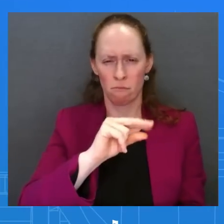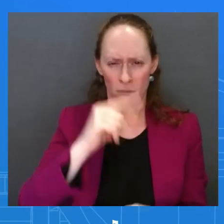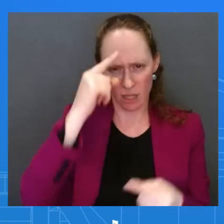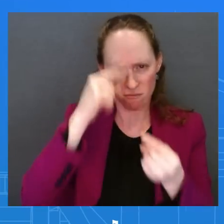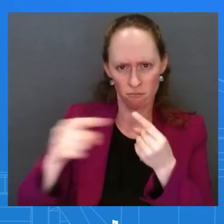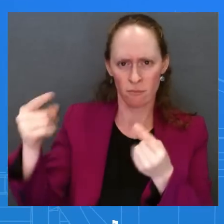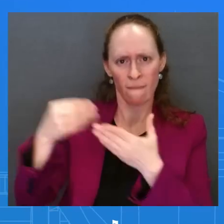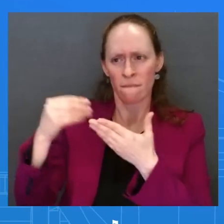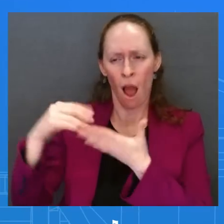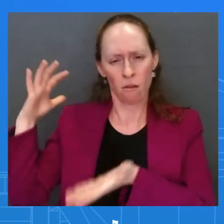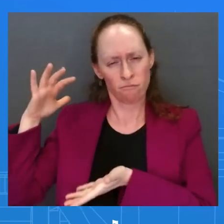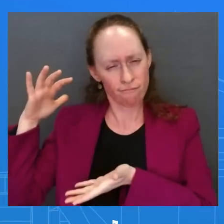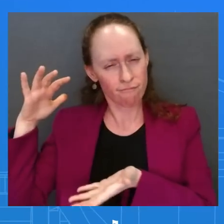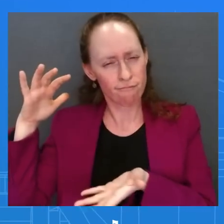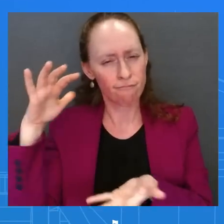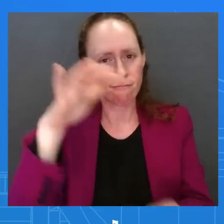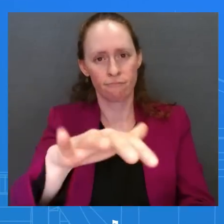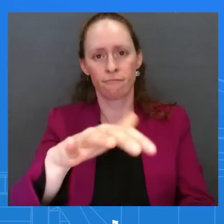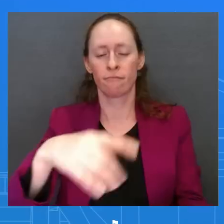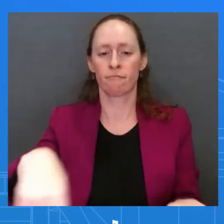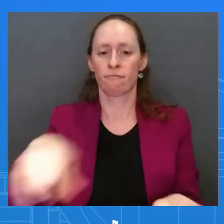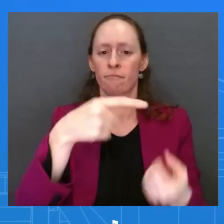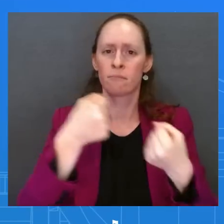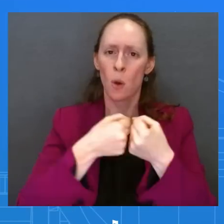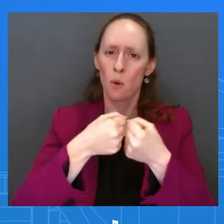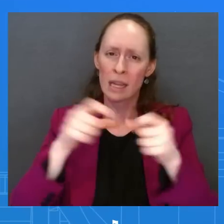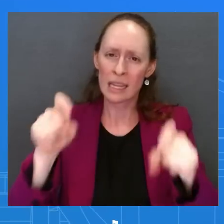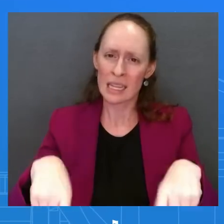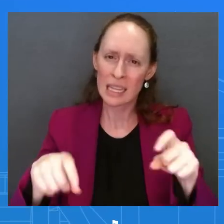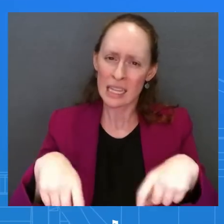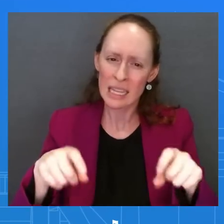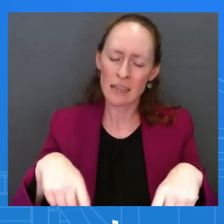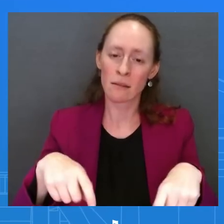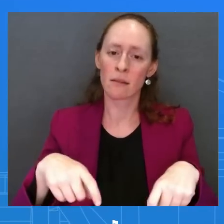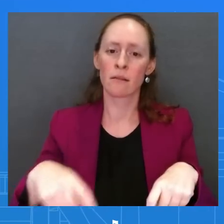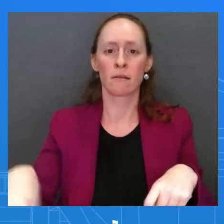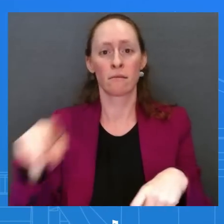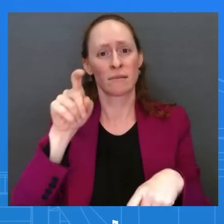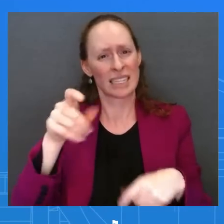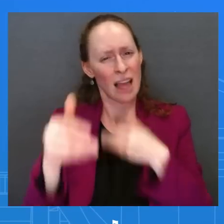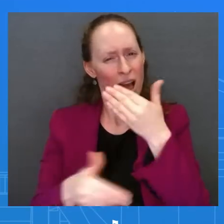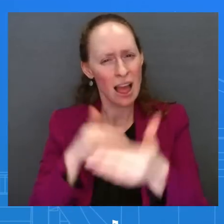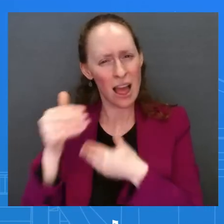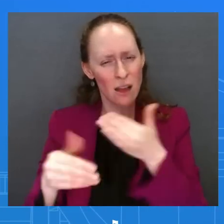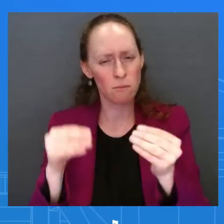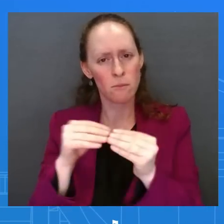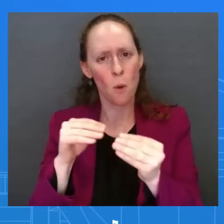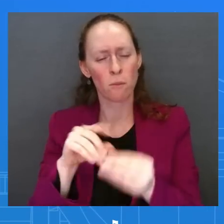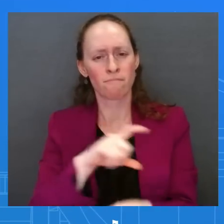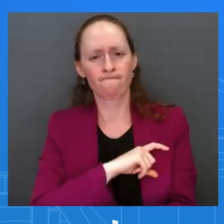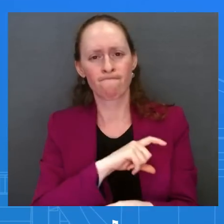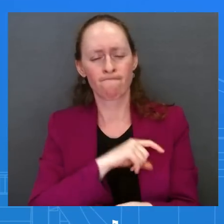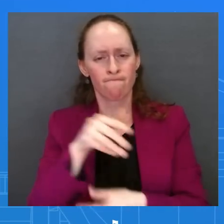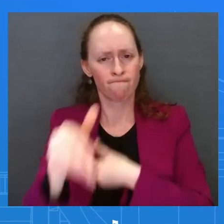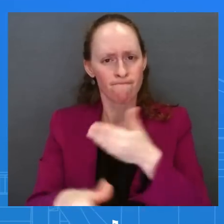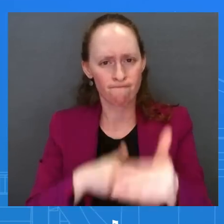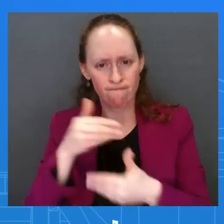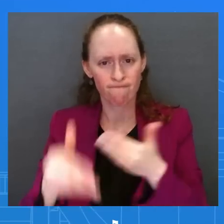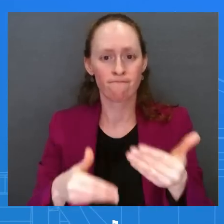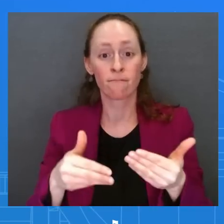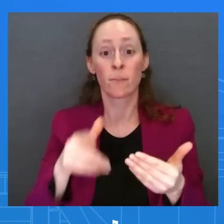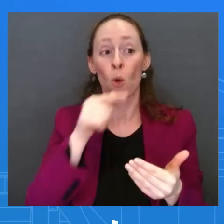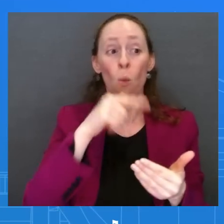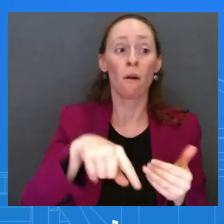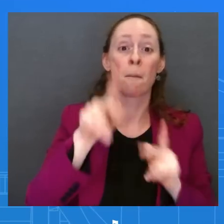is implementing policies that have resulted in significant drop in unlawful border crossing since Title 42. That is what